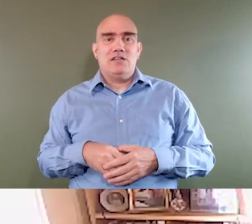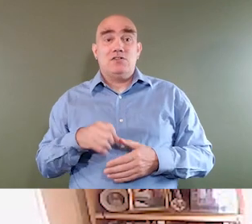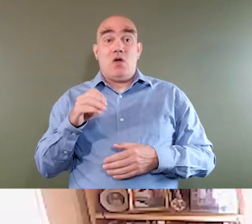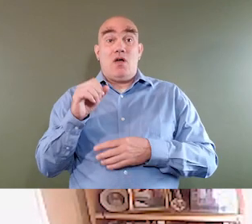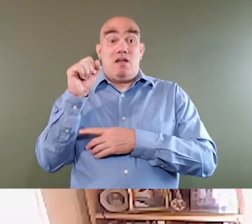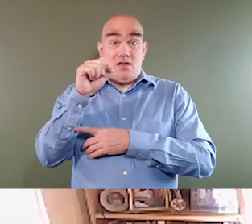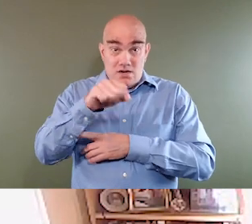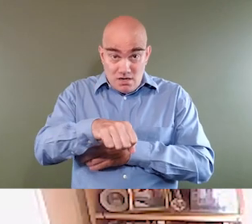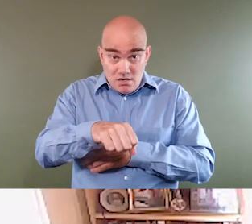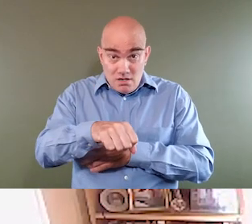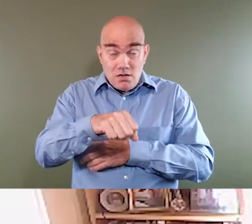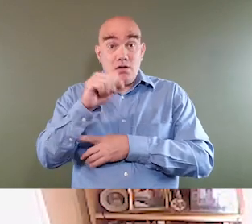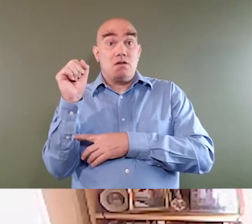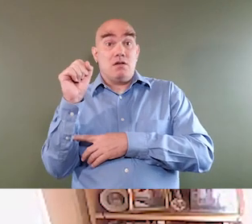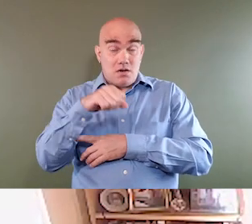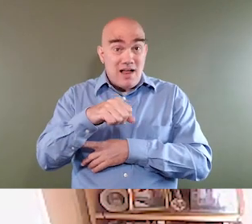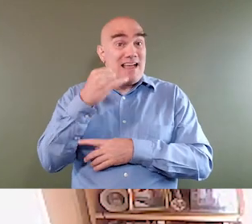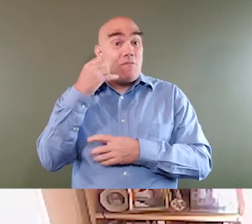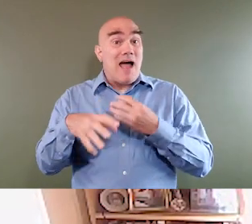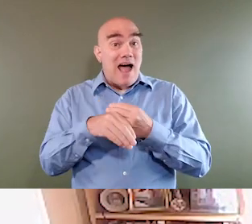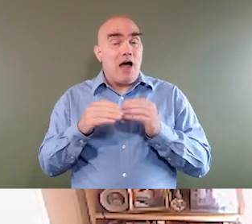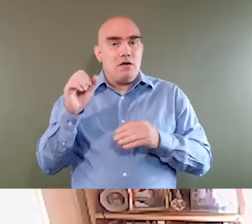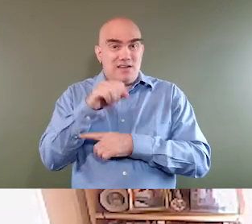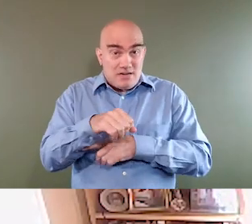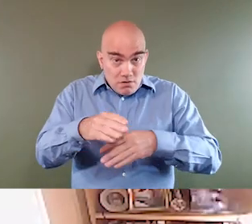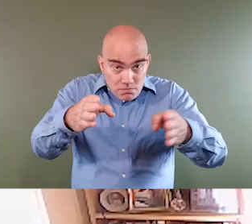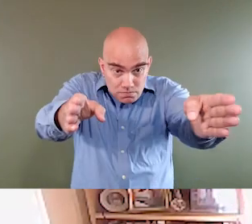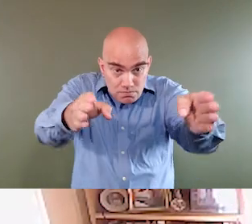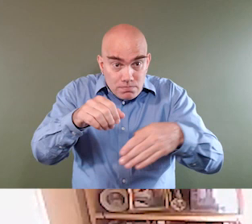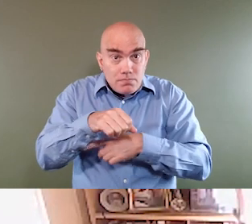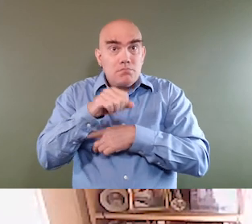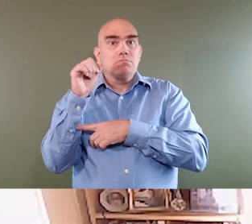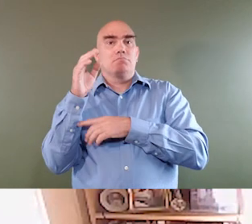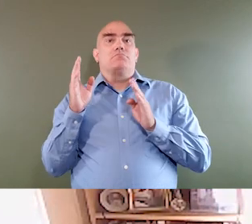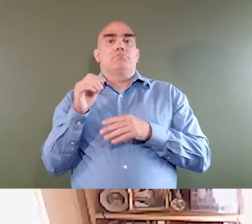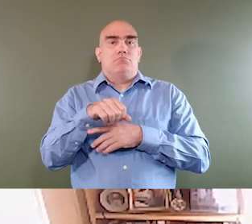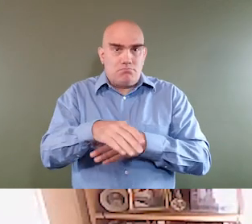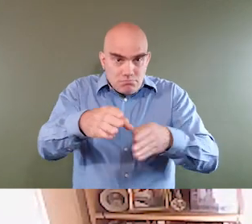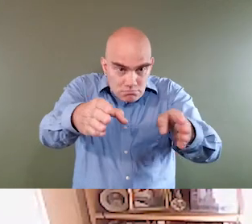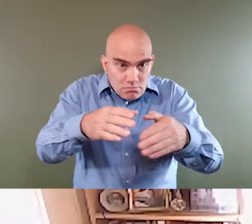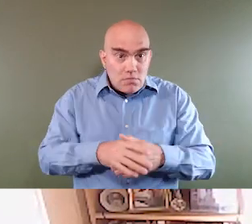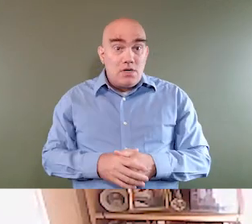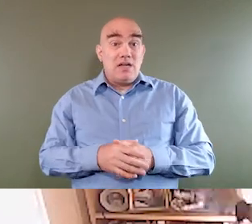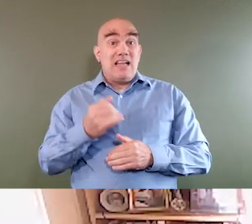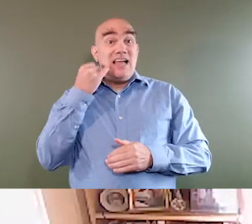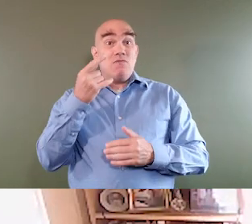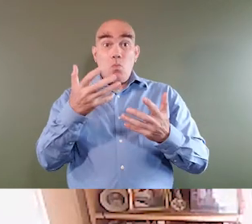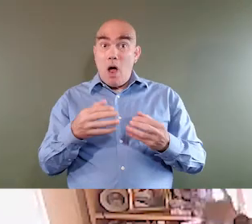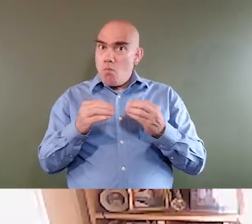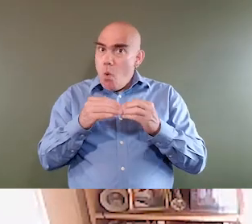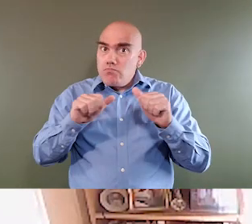overhead while you're in the hip hinge position and stand. If you want to make it really hard, you can keep the arms overhead